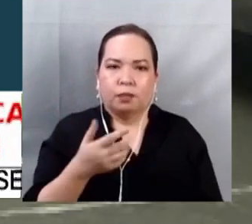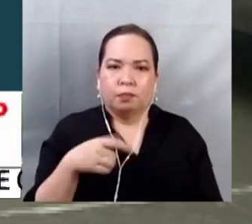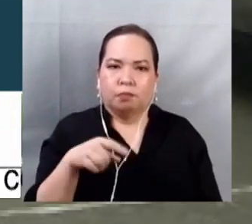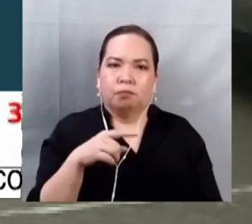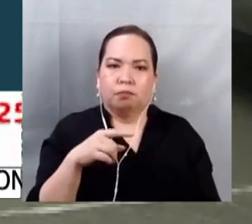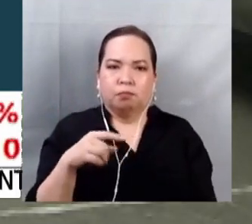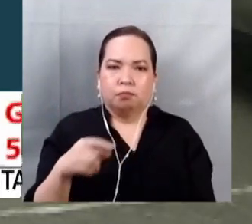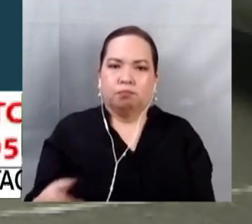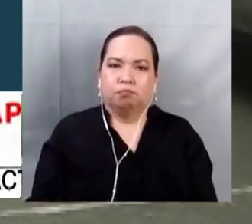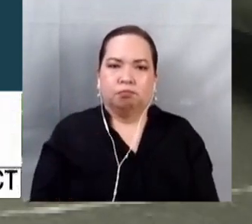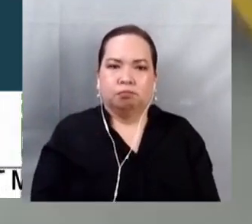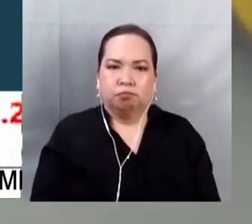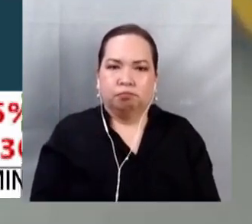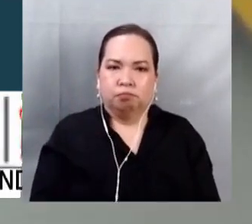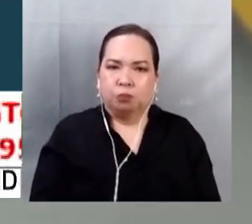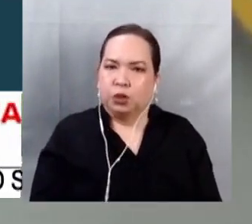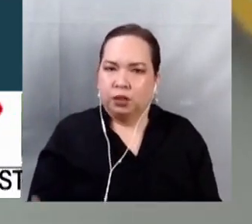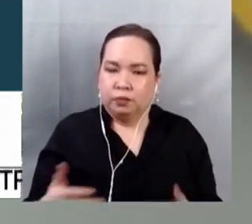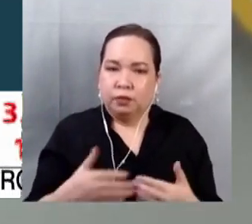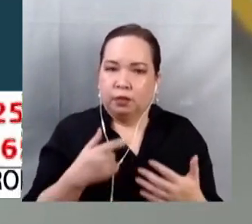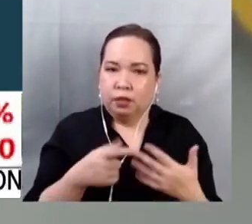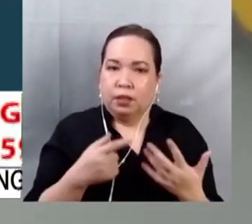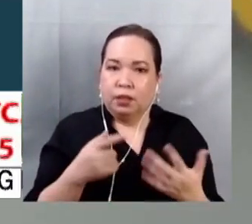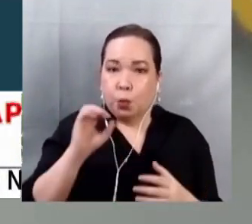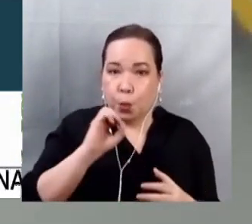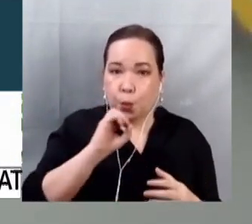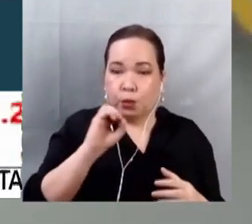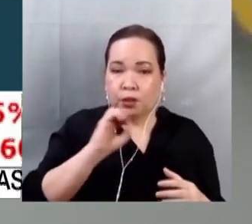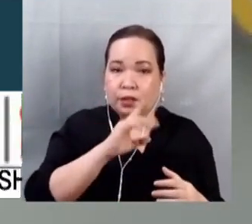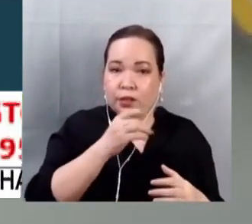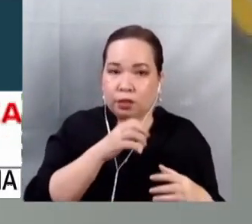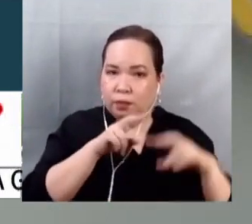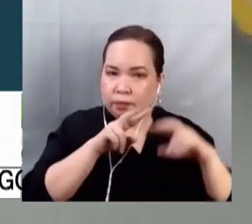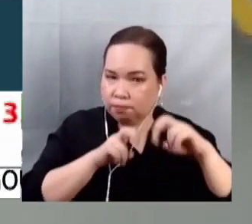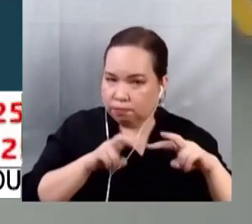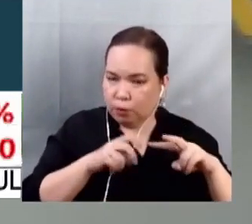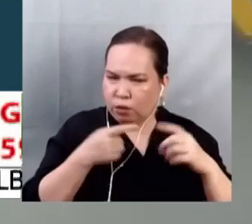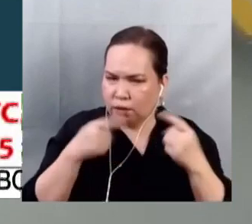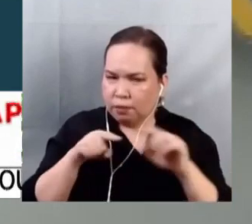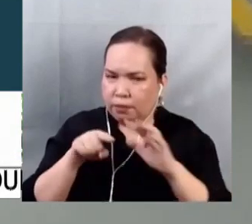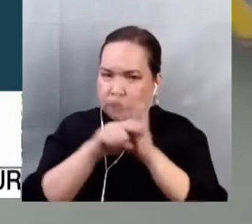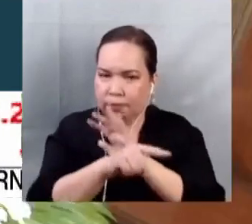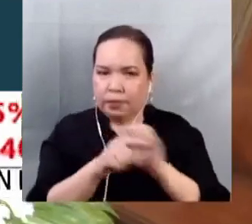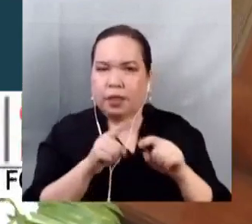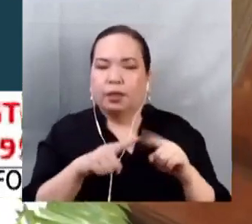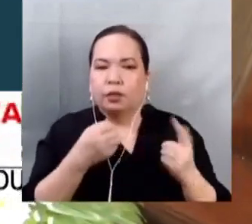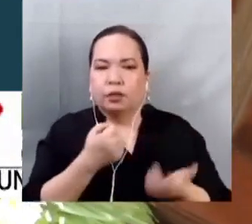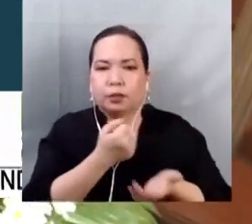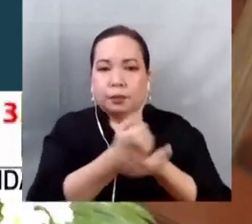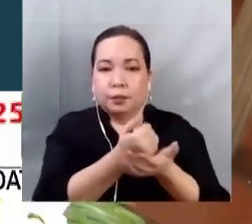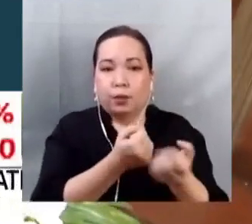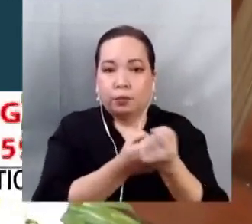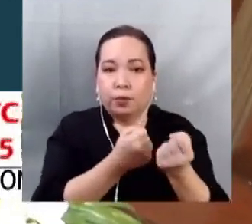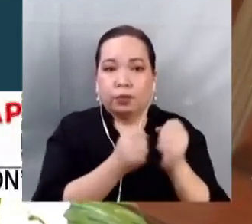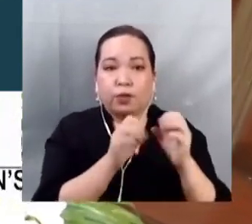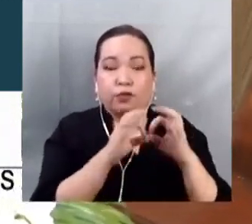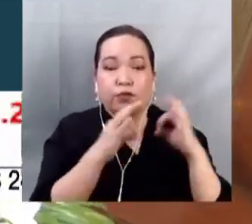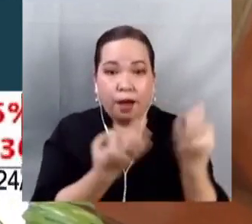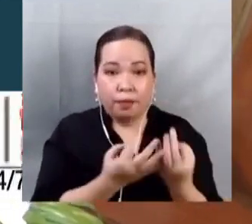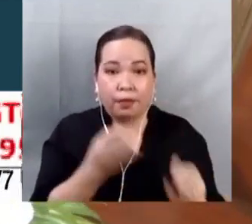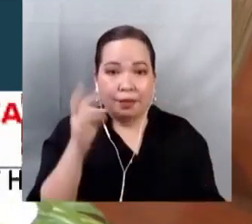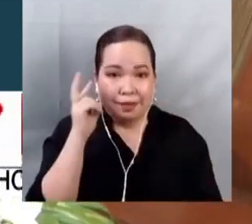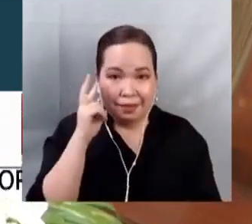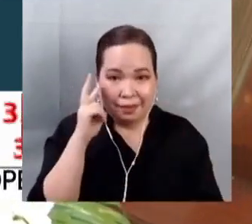The CHR is also conducting its own probe into the killing. They also want to give financial assistance to the family of Valdez